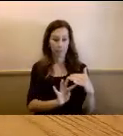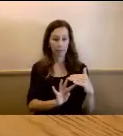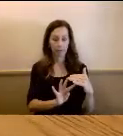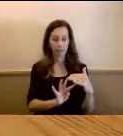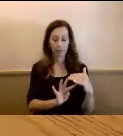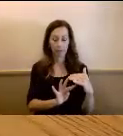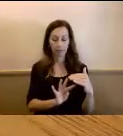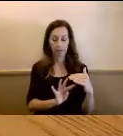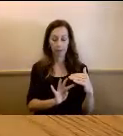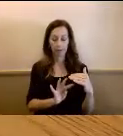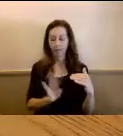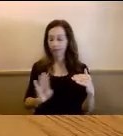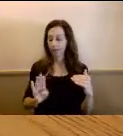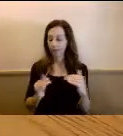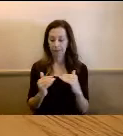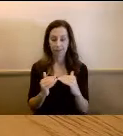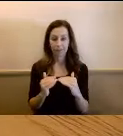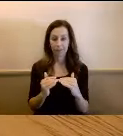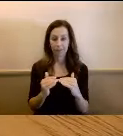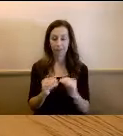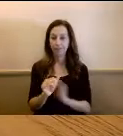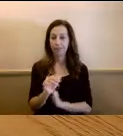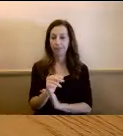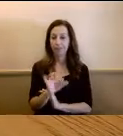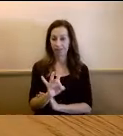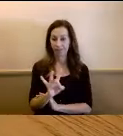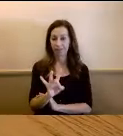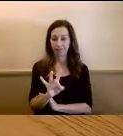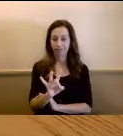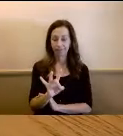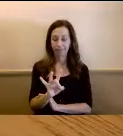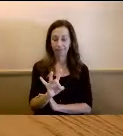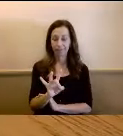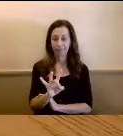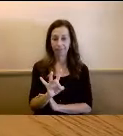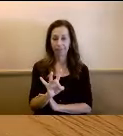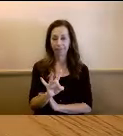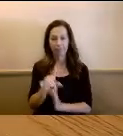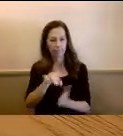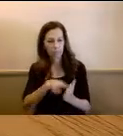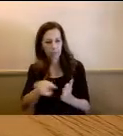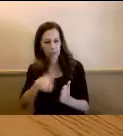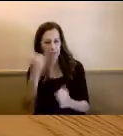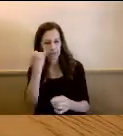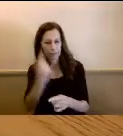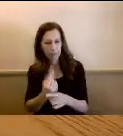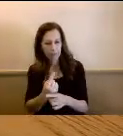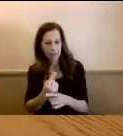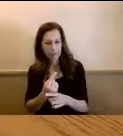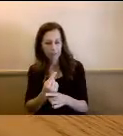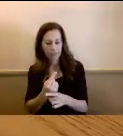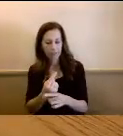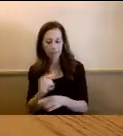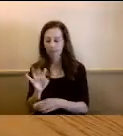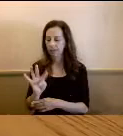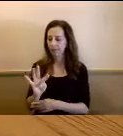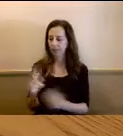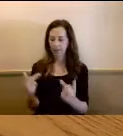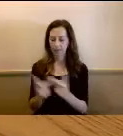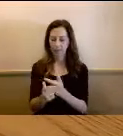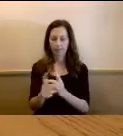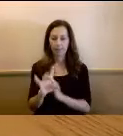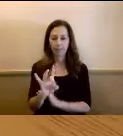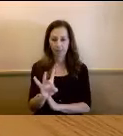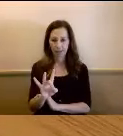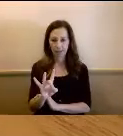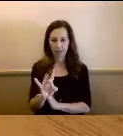4. b equals 8. So now let's make sure 4 times